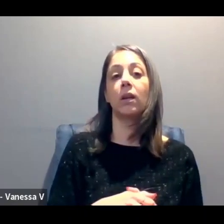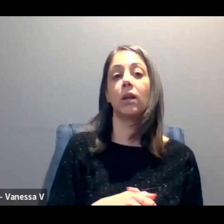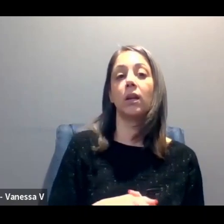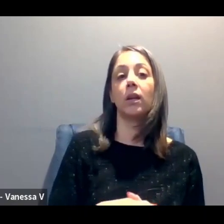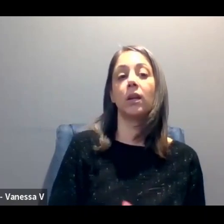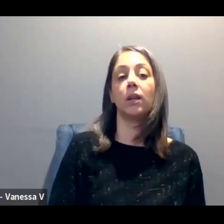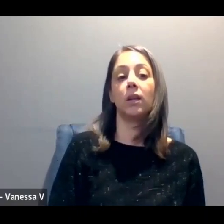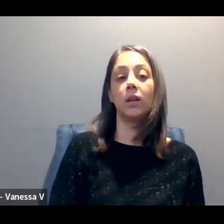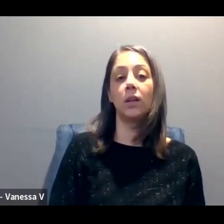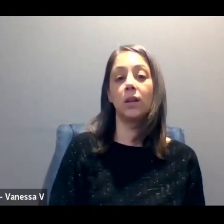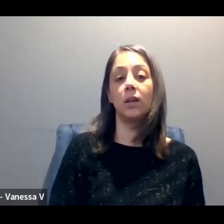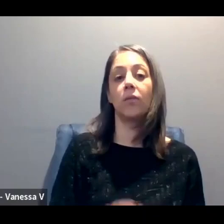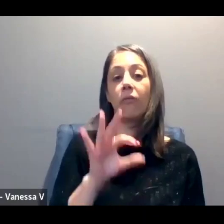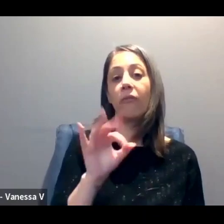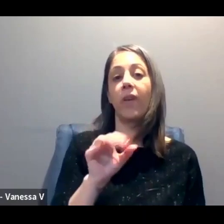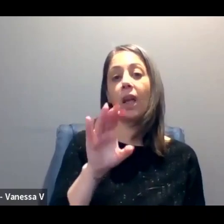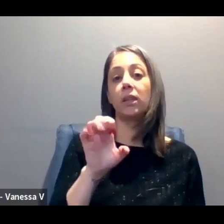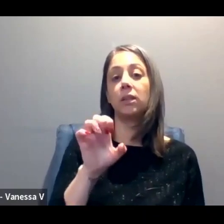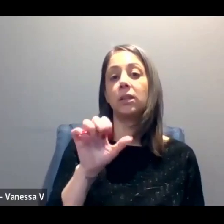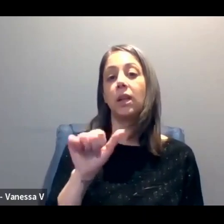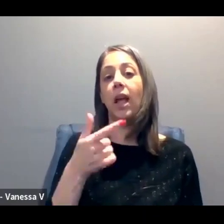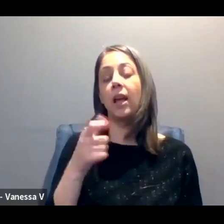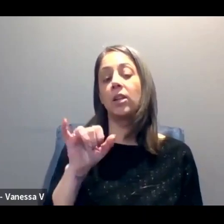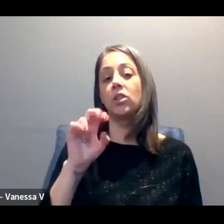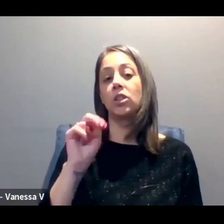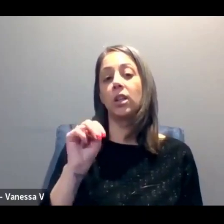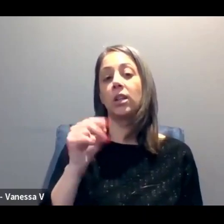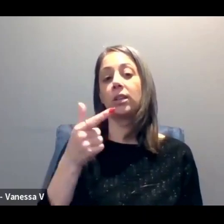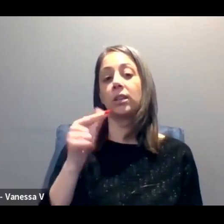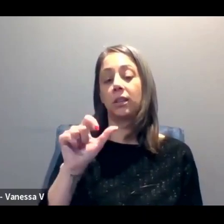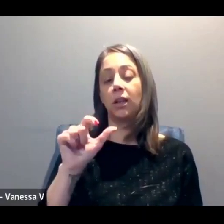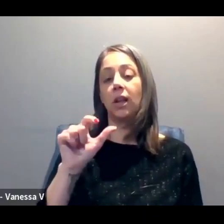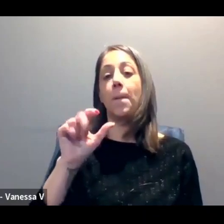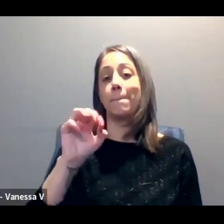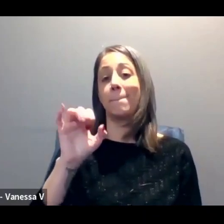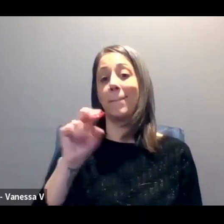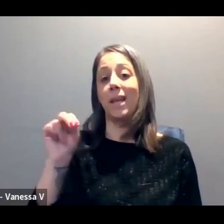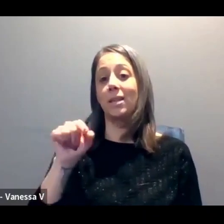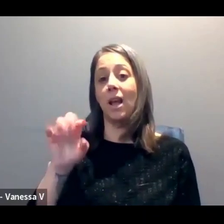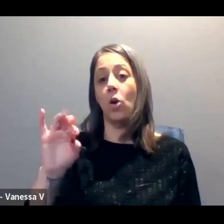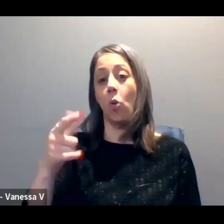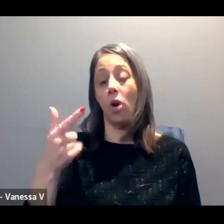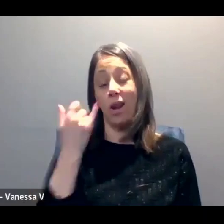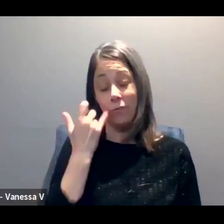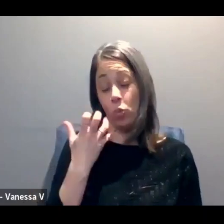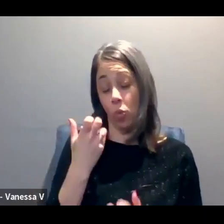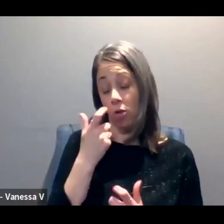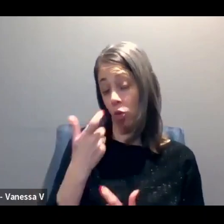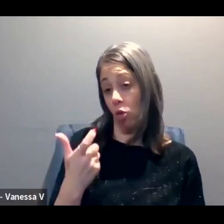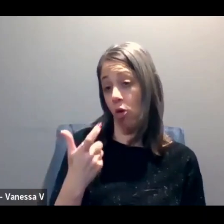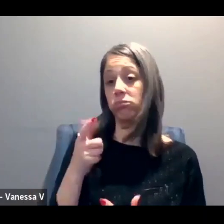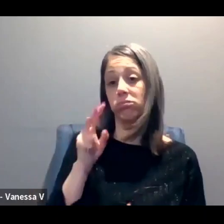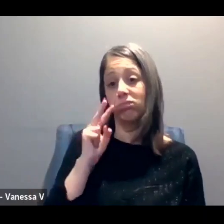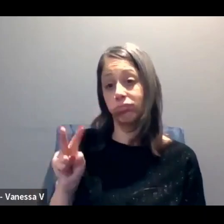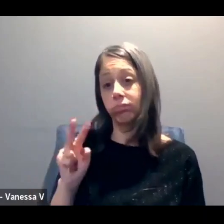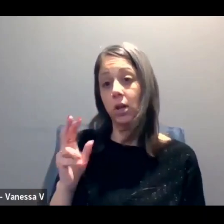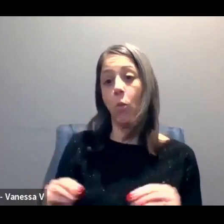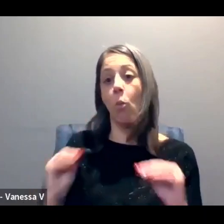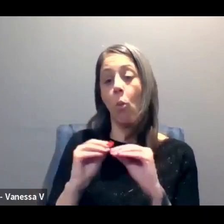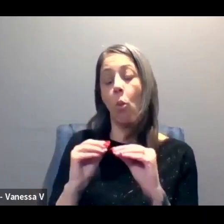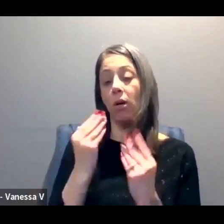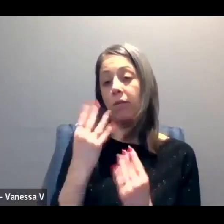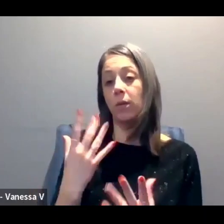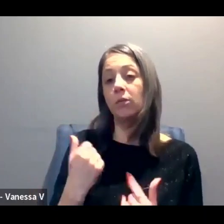faceagingmin.org. So that's something, again, that we will share with you if you want to look at more demographics and more information